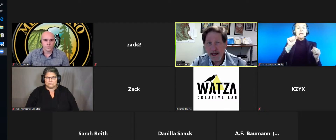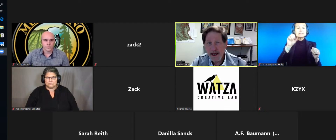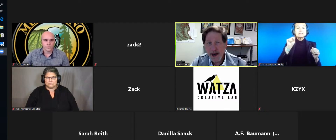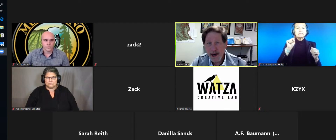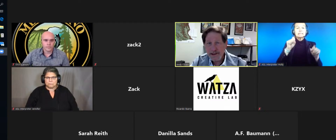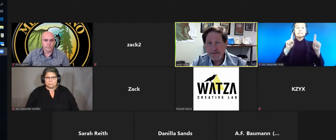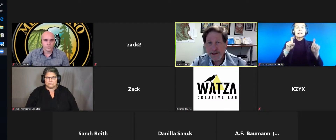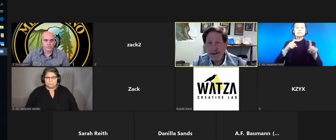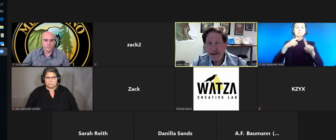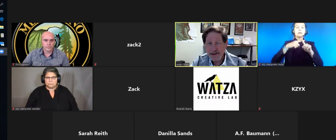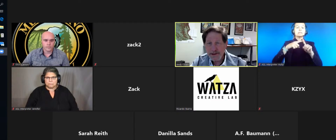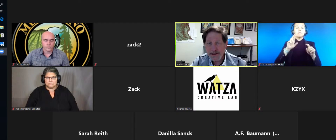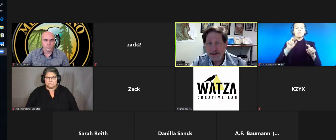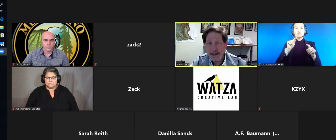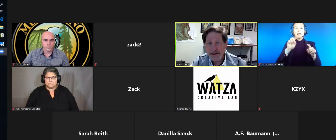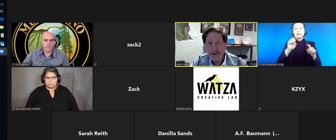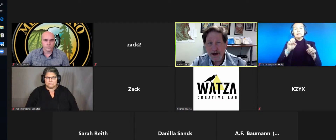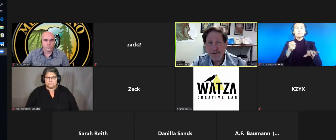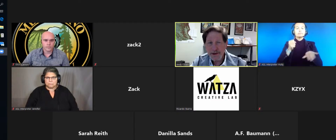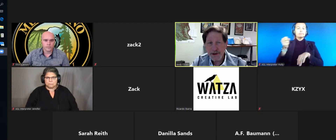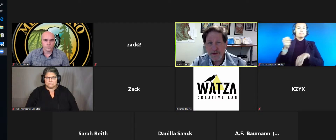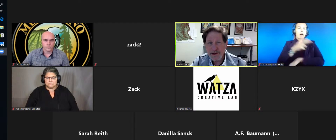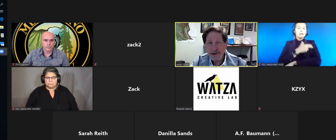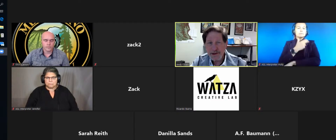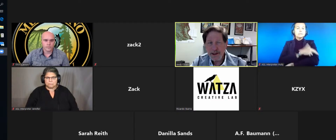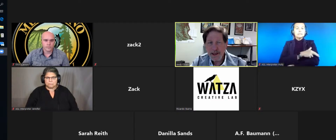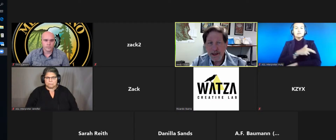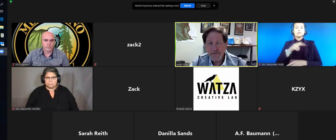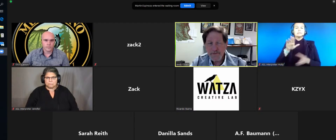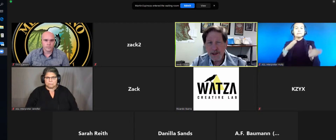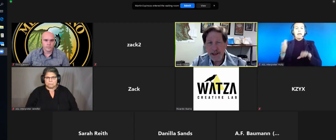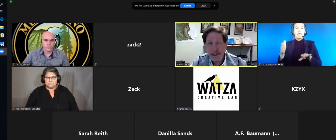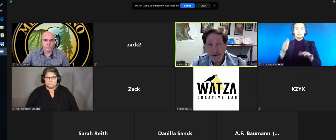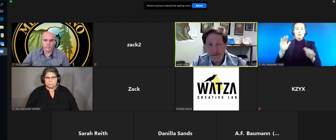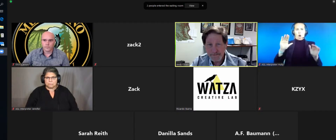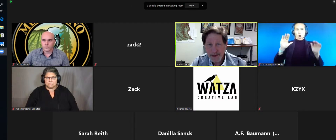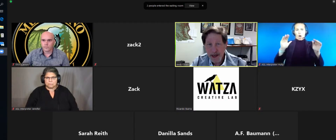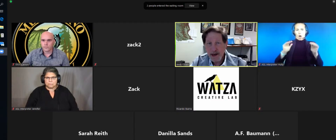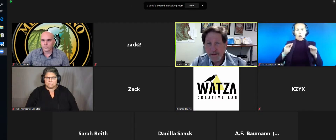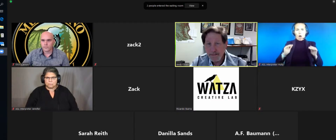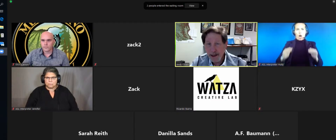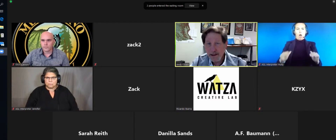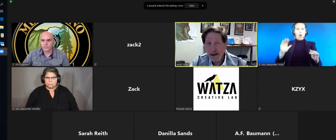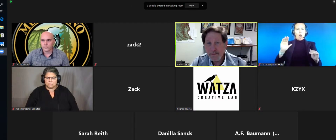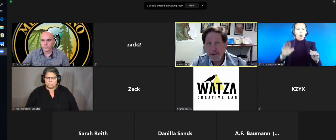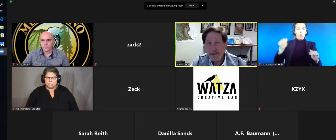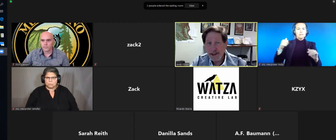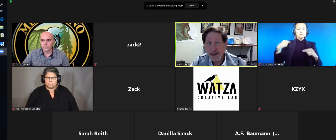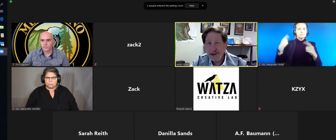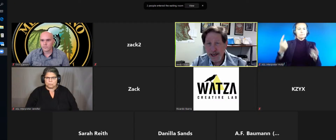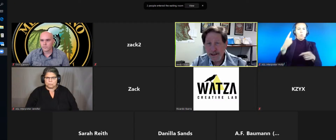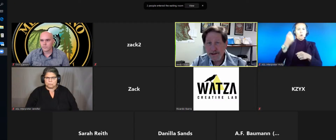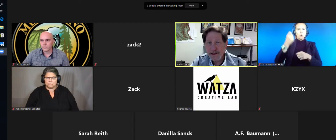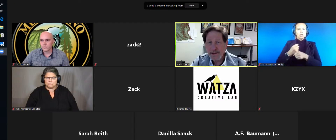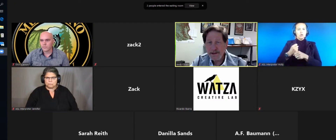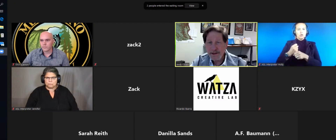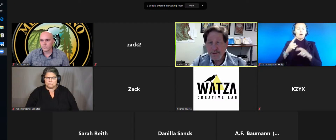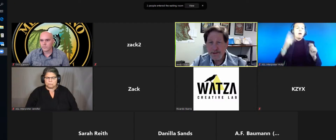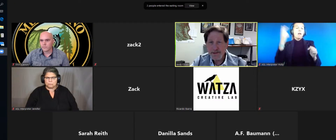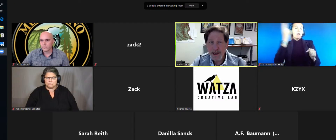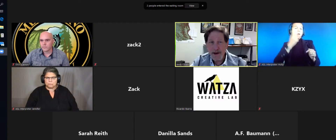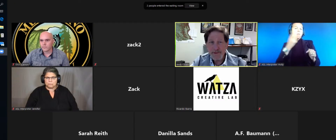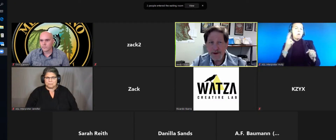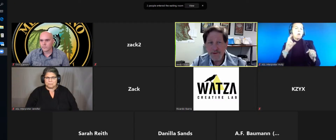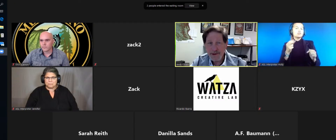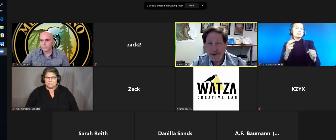positivity, hospitalizations, and deaths are at their lowest for a year. But Humboldt and Shasta seem